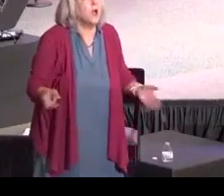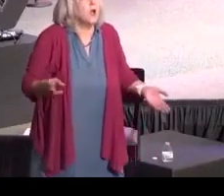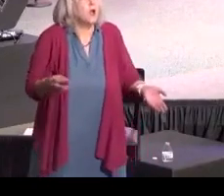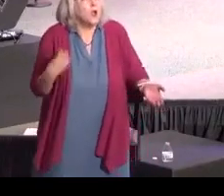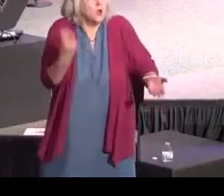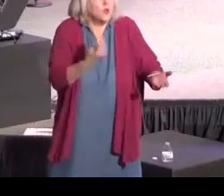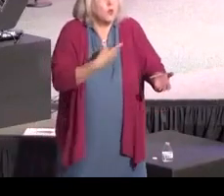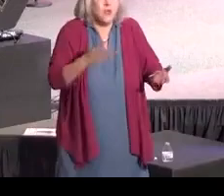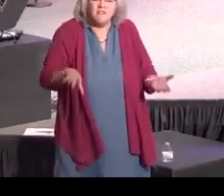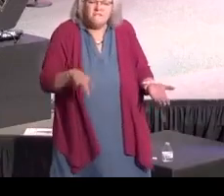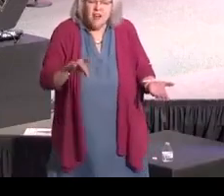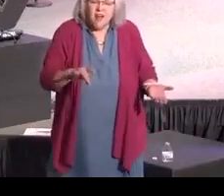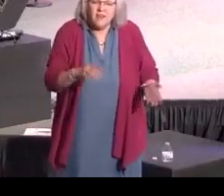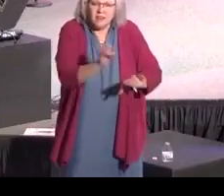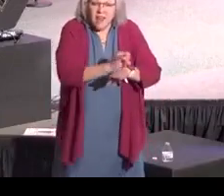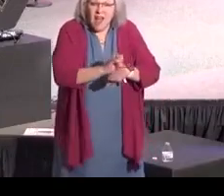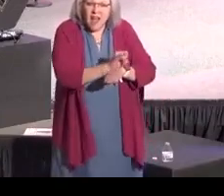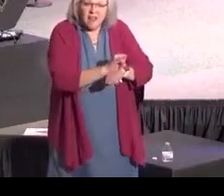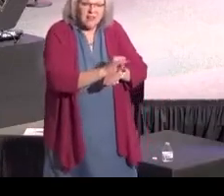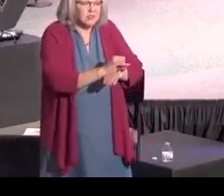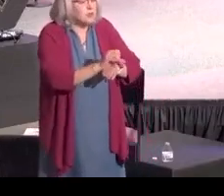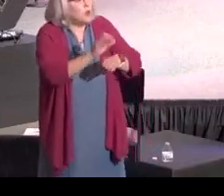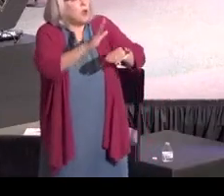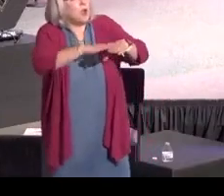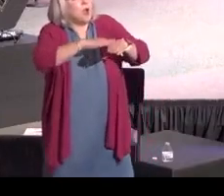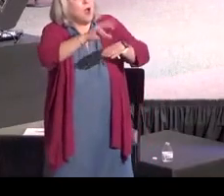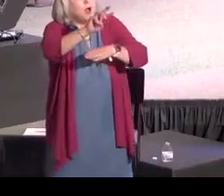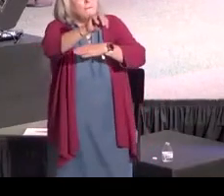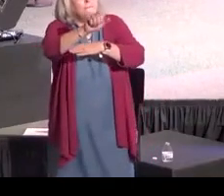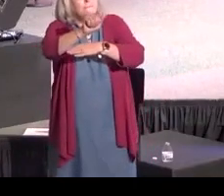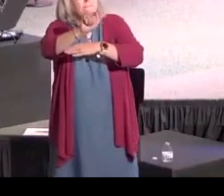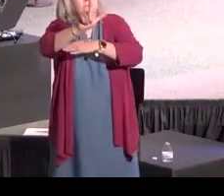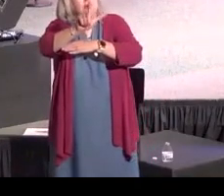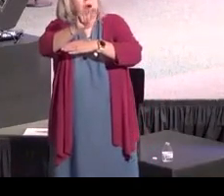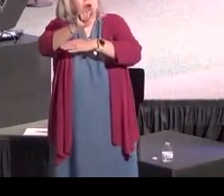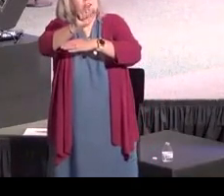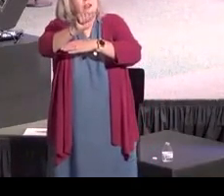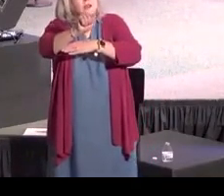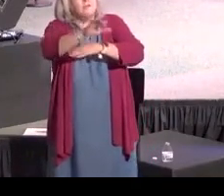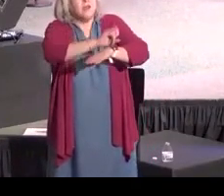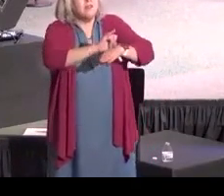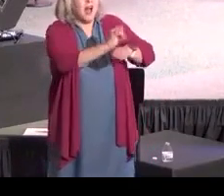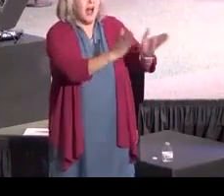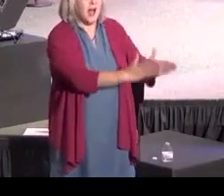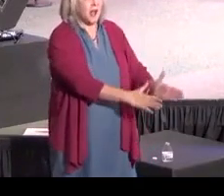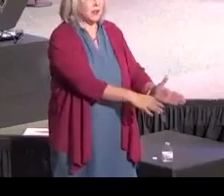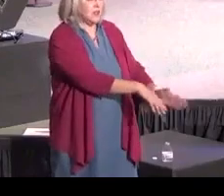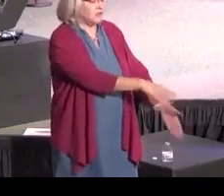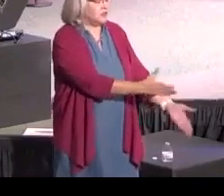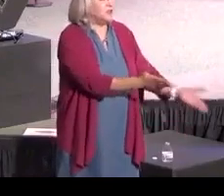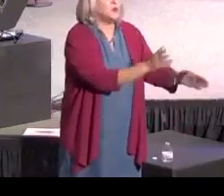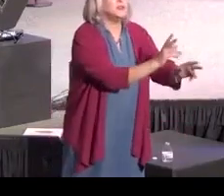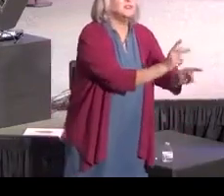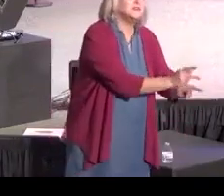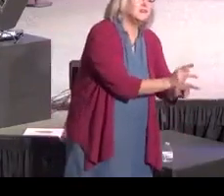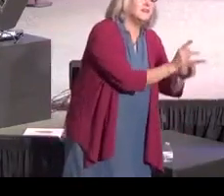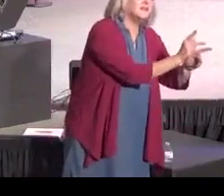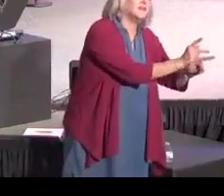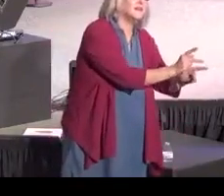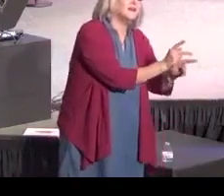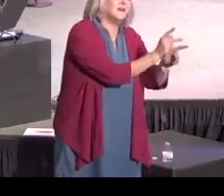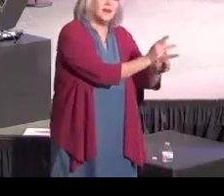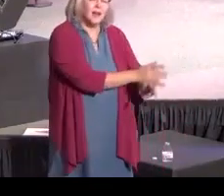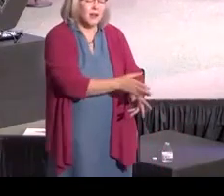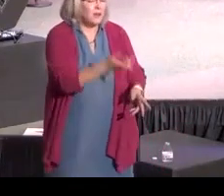right, found out that the island was called Malta. The islanders showed us unusual kindness, which is good